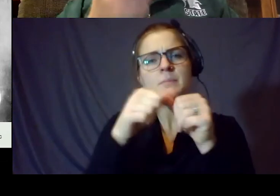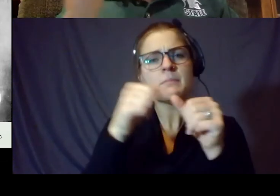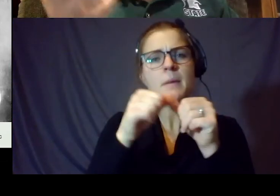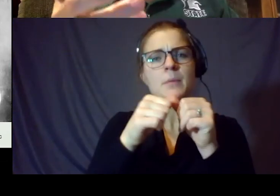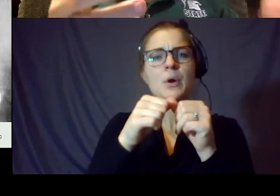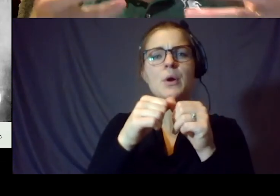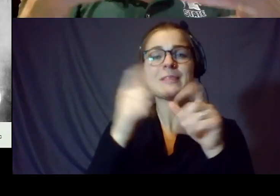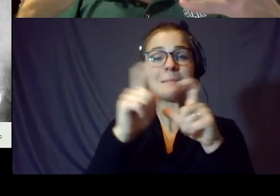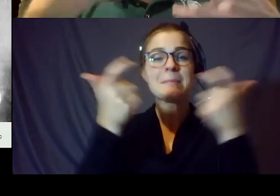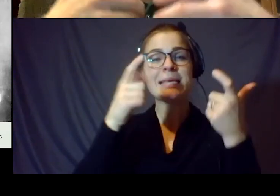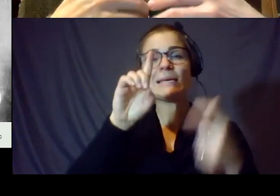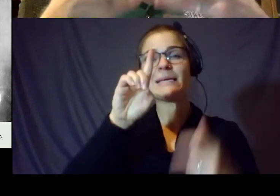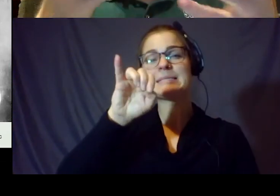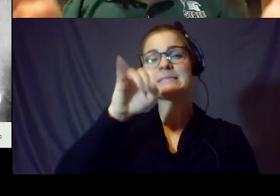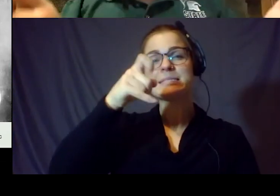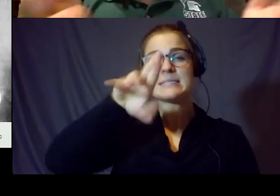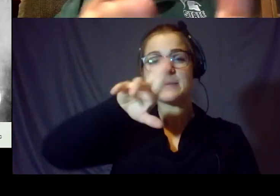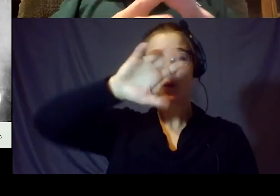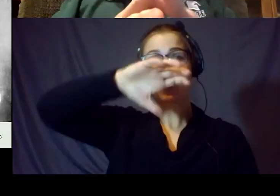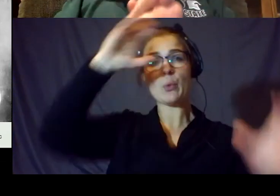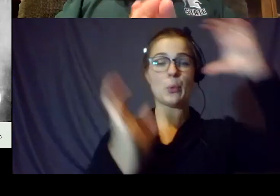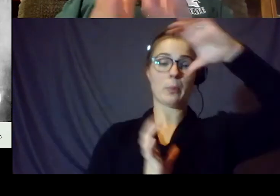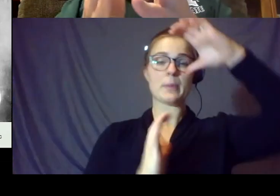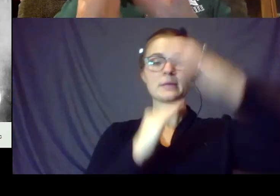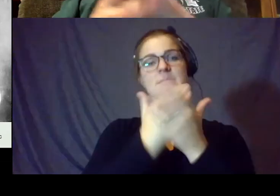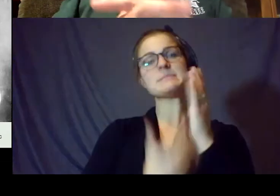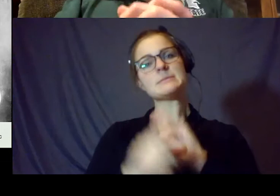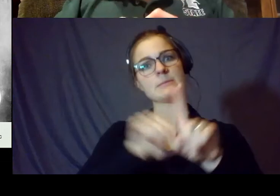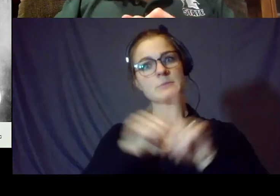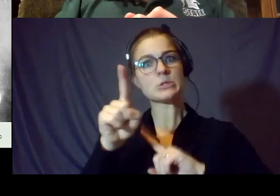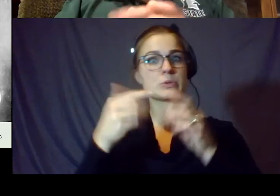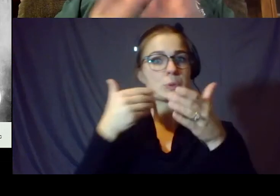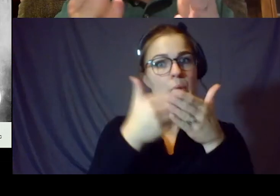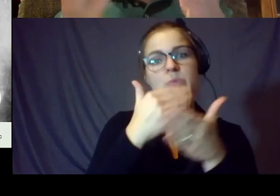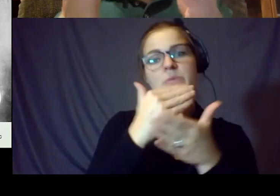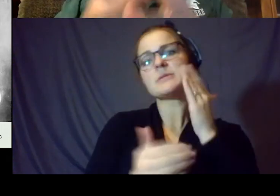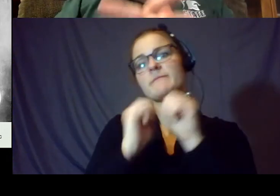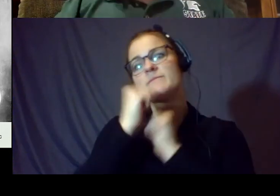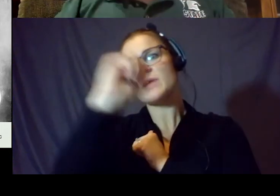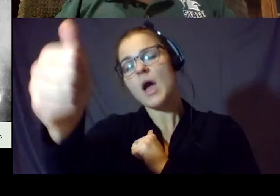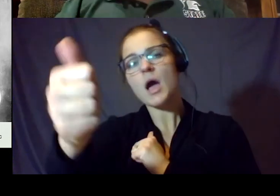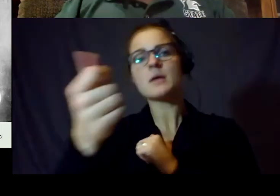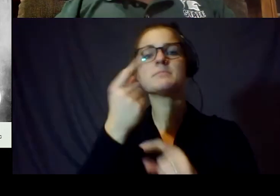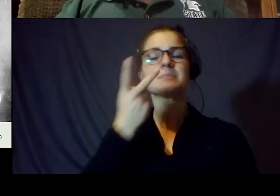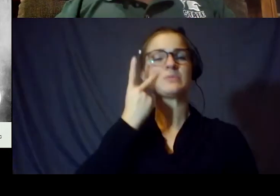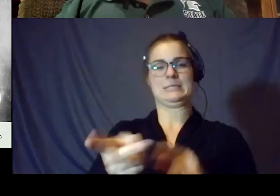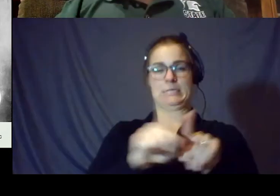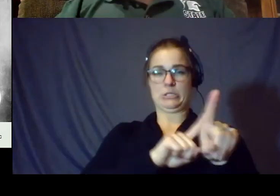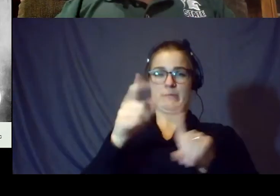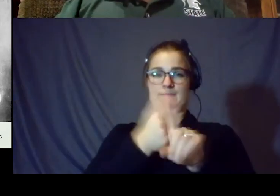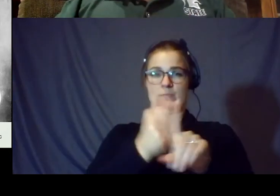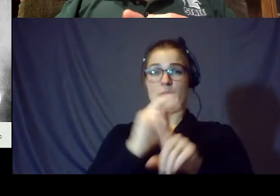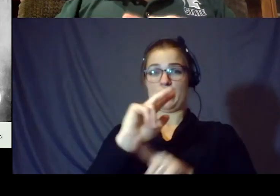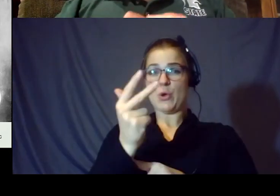Dipper around? Some of those stars were really near, some were far away. Well, when you're looking at a star and it's, you know, a third magnitude star, is that because